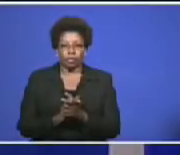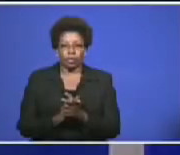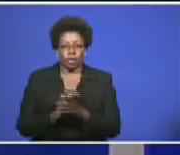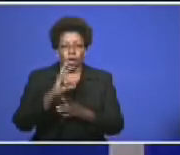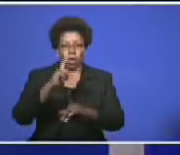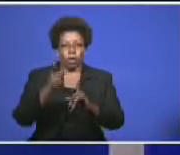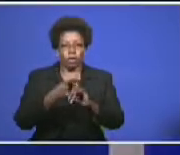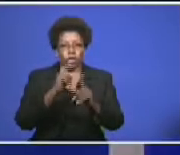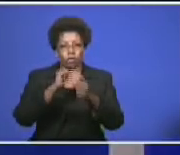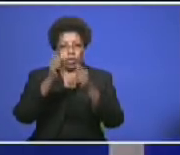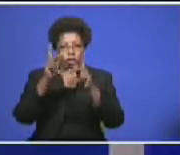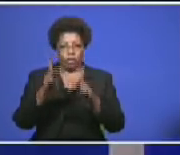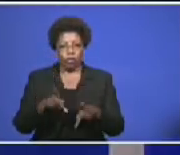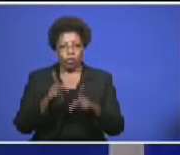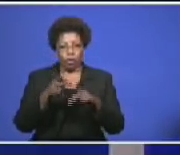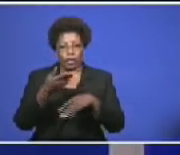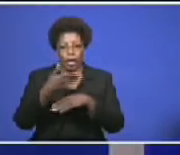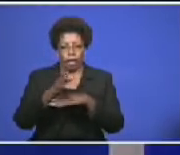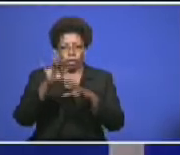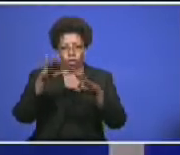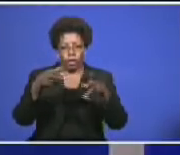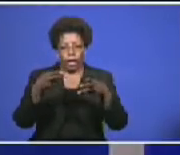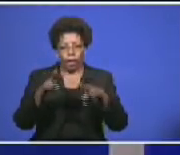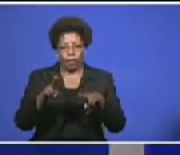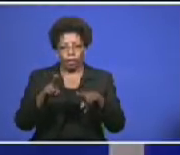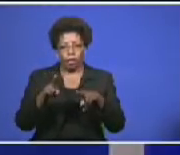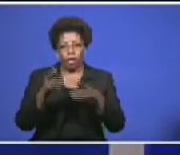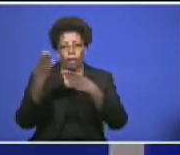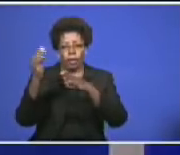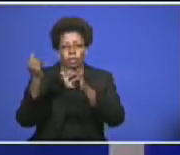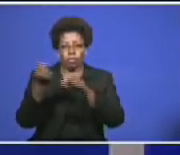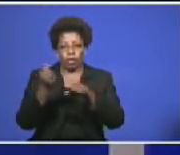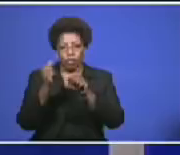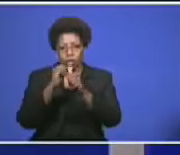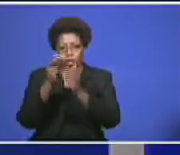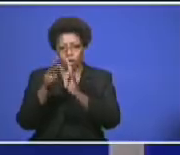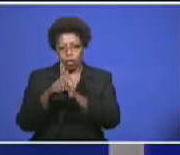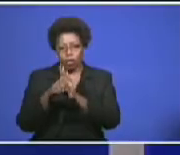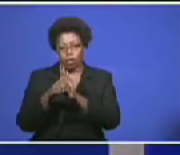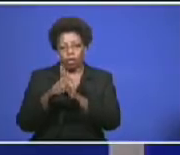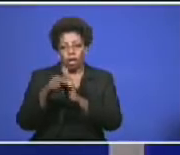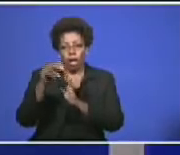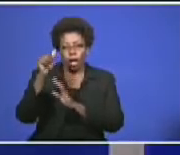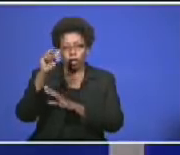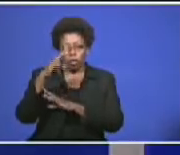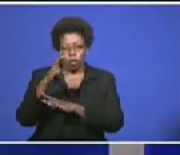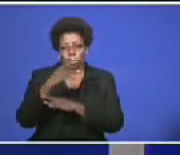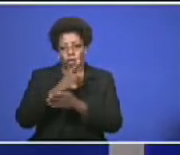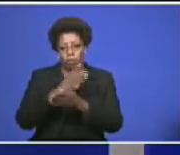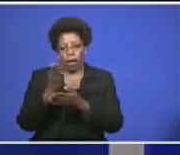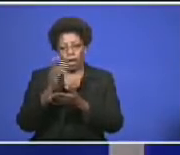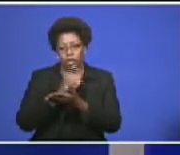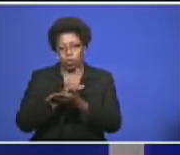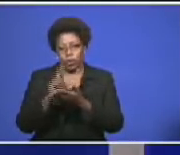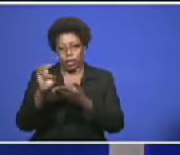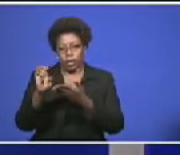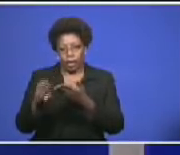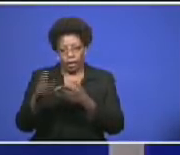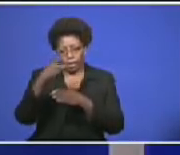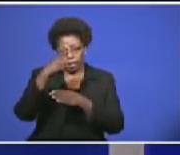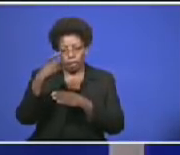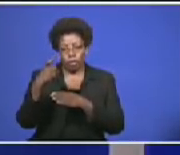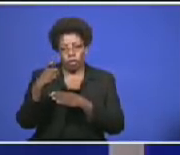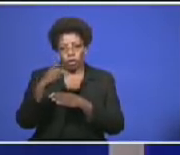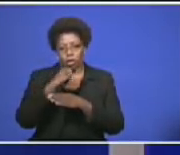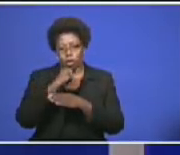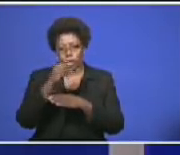Welcome to sports, everybody. After rain hampered the Bahamas Baseball Association's Andrew Rogers Junior Nationals this past weekend in Grand Bahama, some divisions were not able to